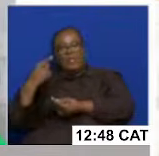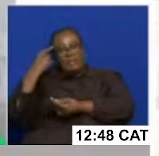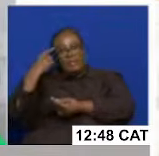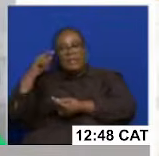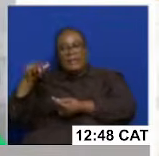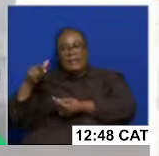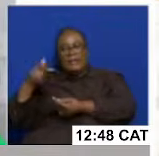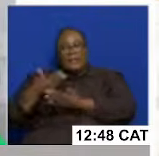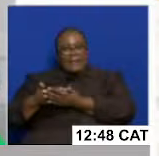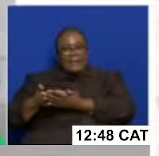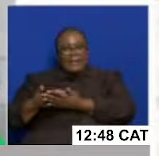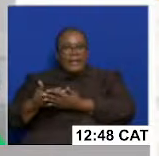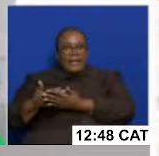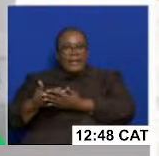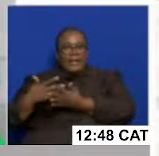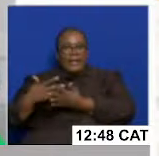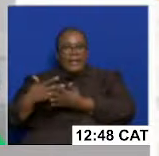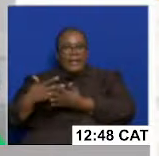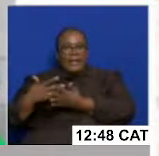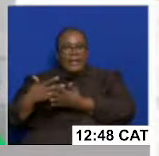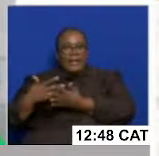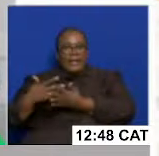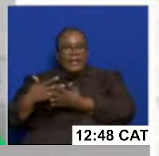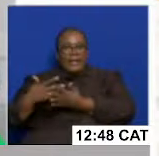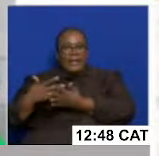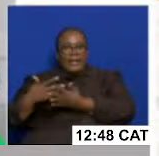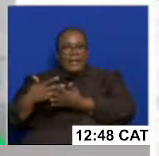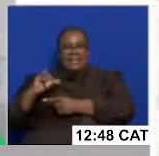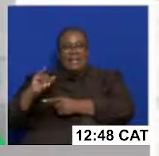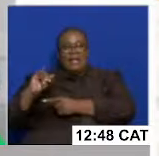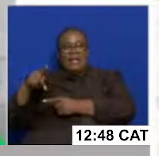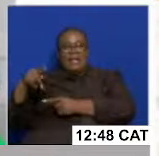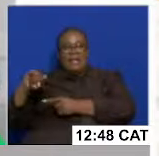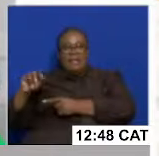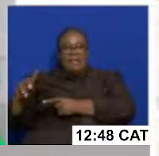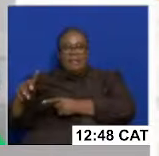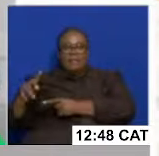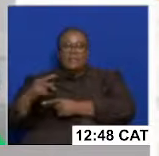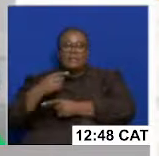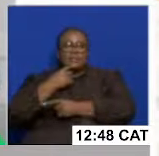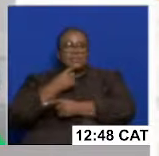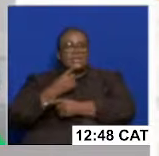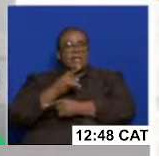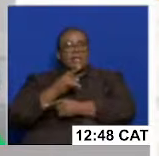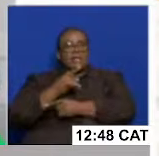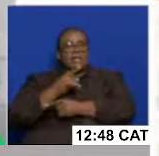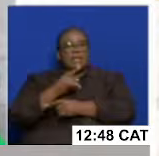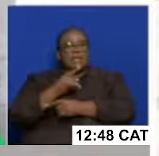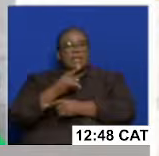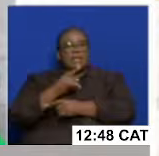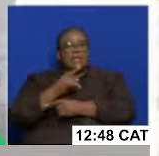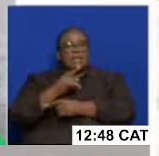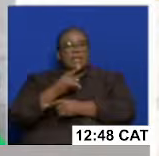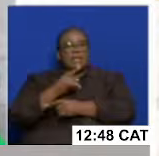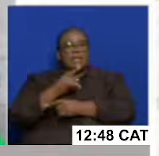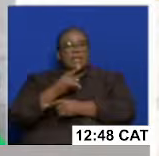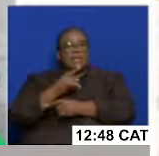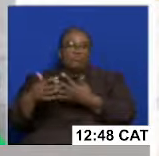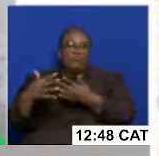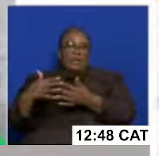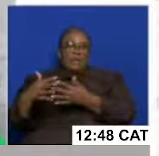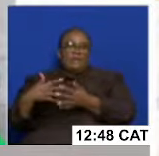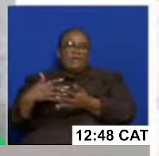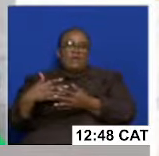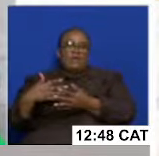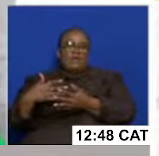Your response immediately thereafter, you say, let's allow him to do as he please. We're under his shadow. Now we